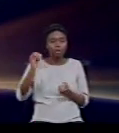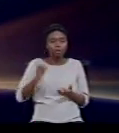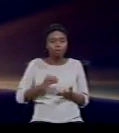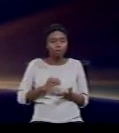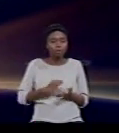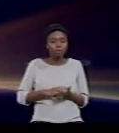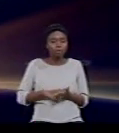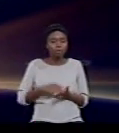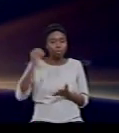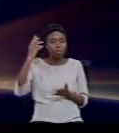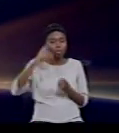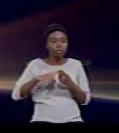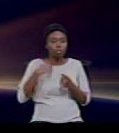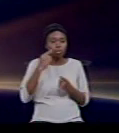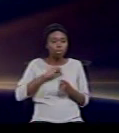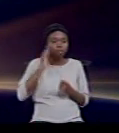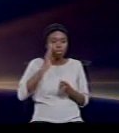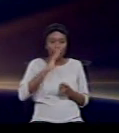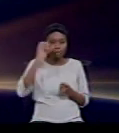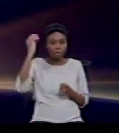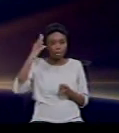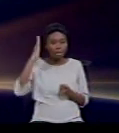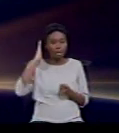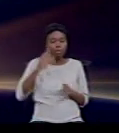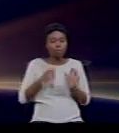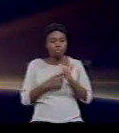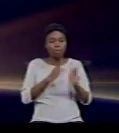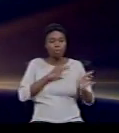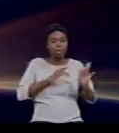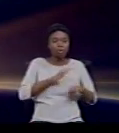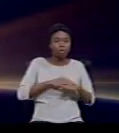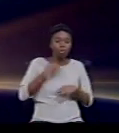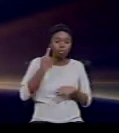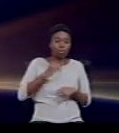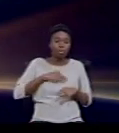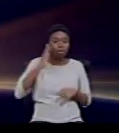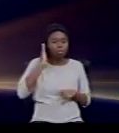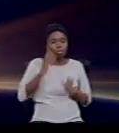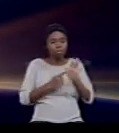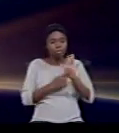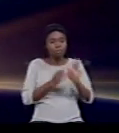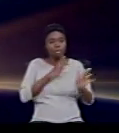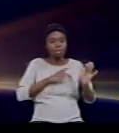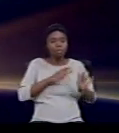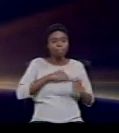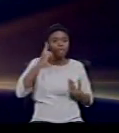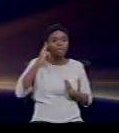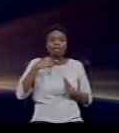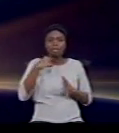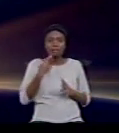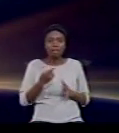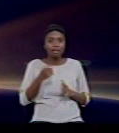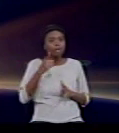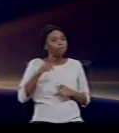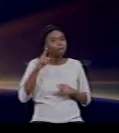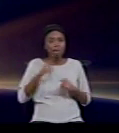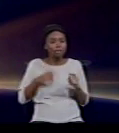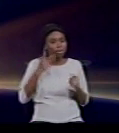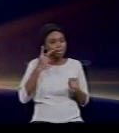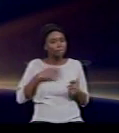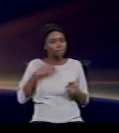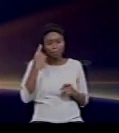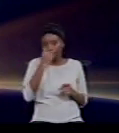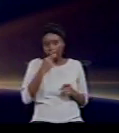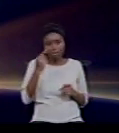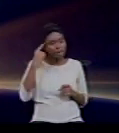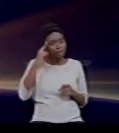to whom I will be gracious, and will show mercy on whom I will show mercy. And he said, Thou canst not